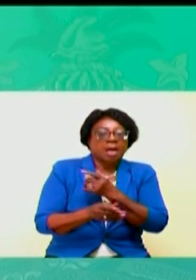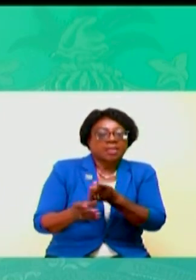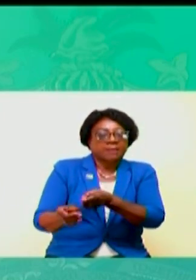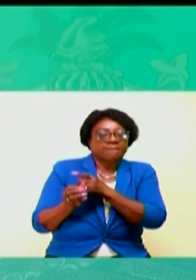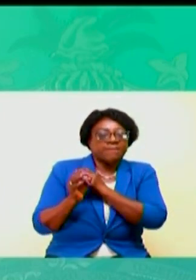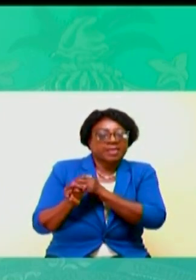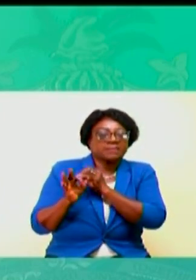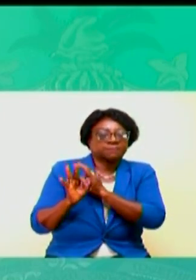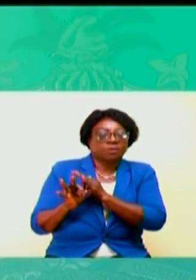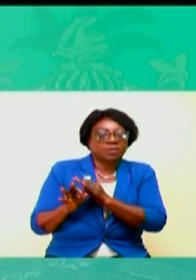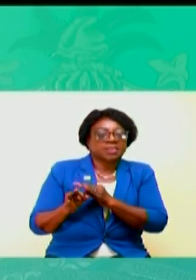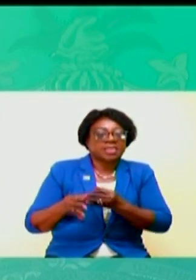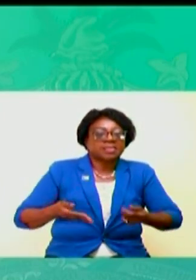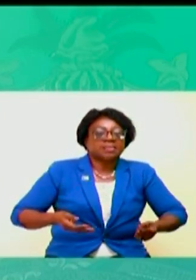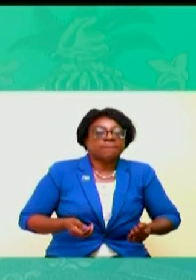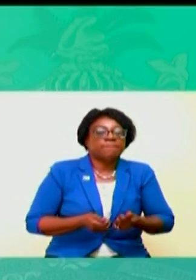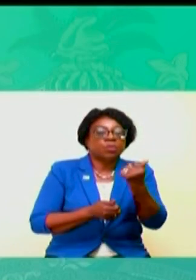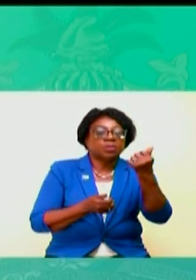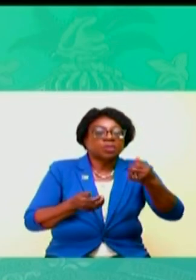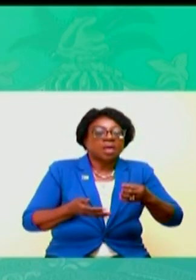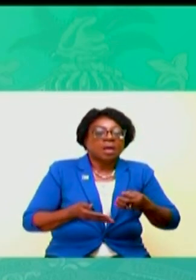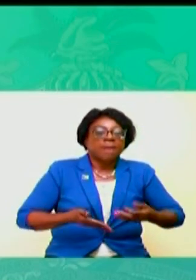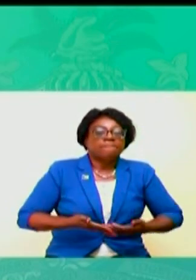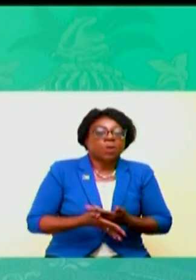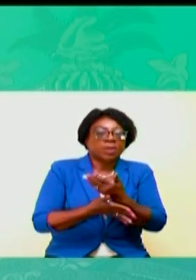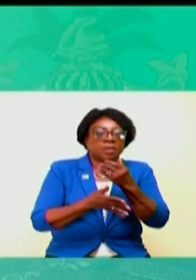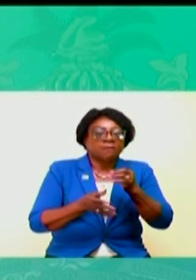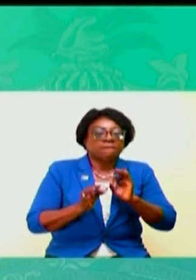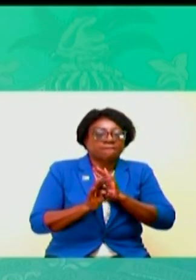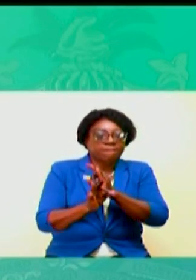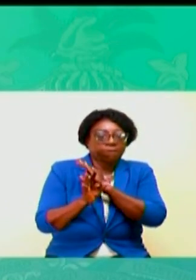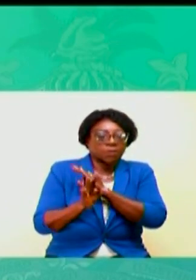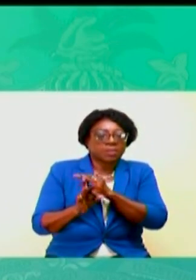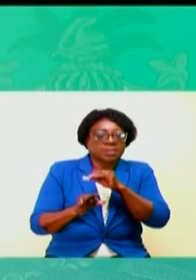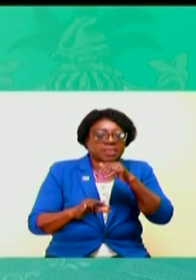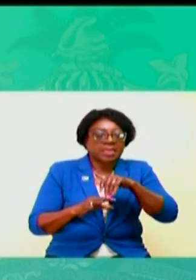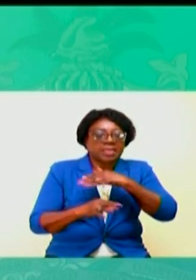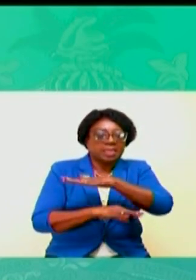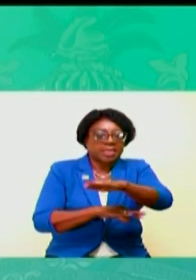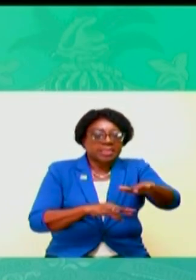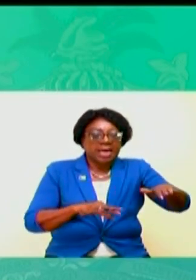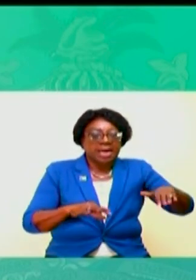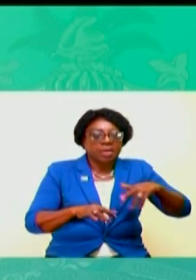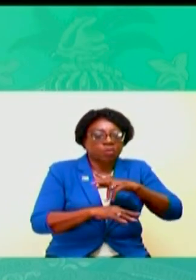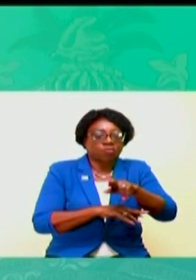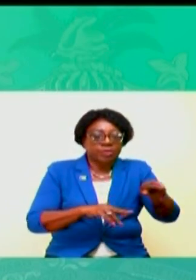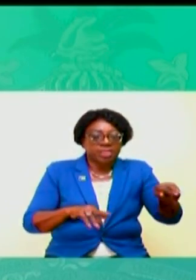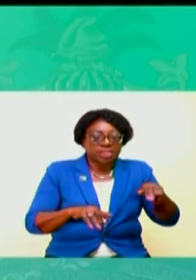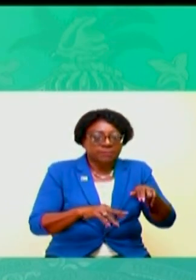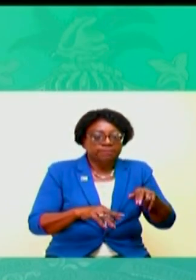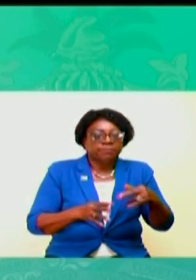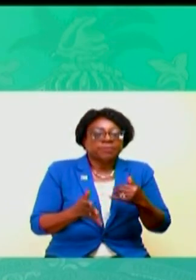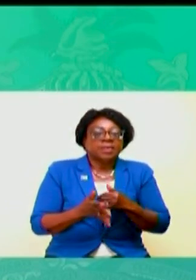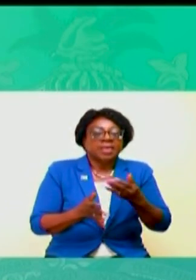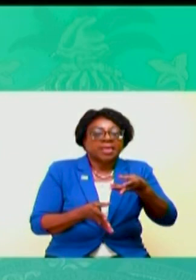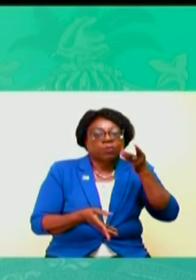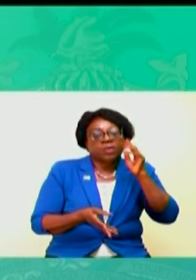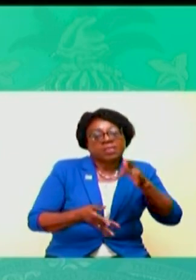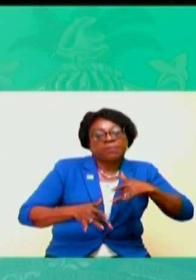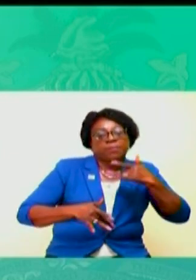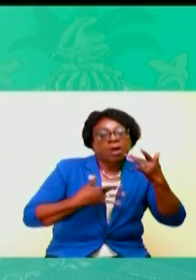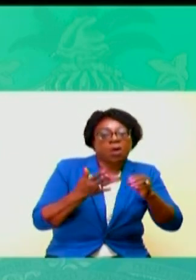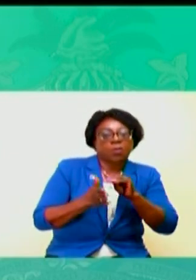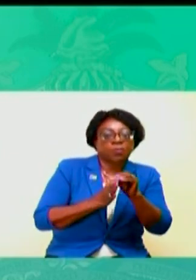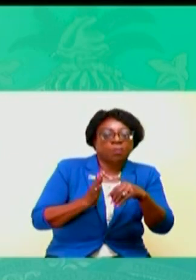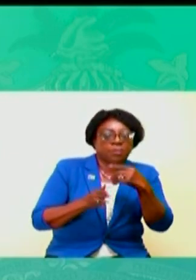the most modern force in the entire region. It was a proud moment for me, Mr.